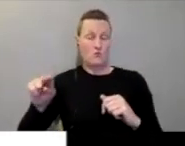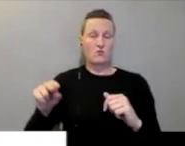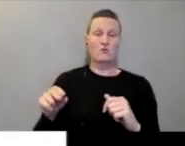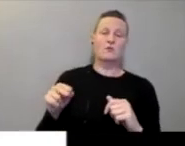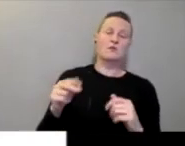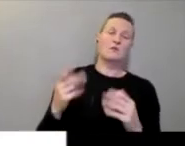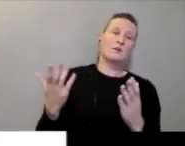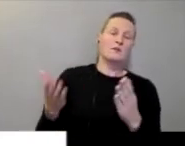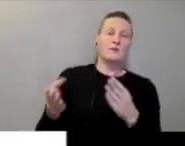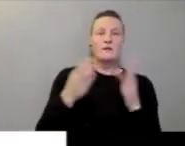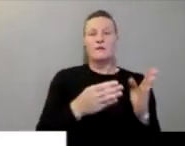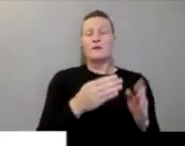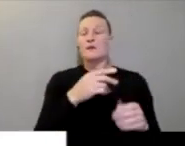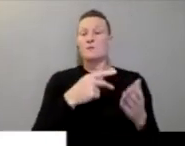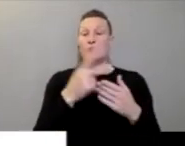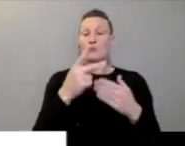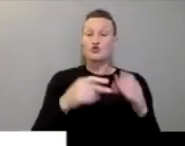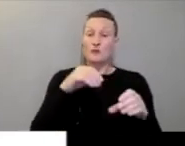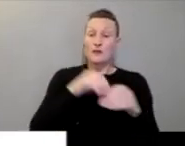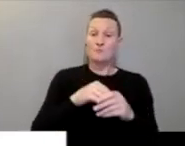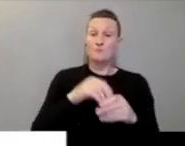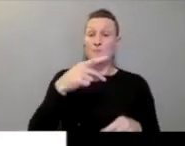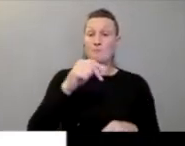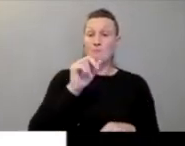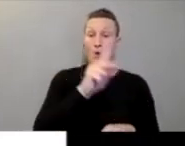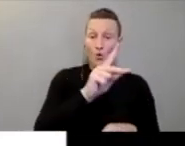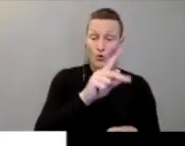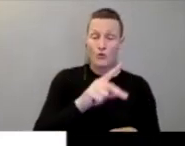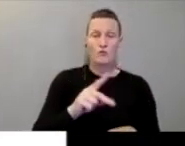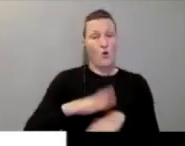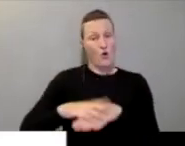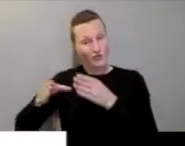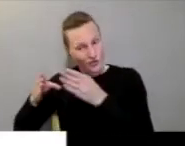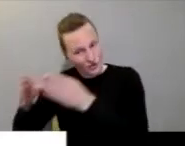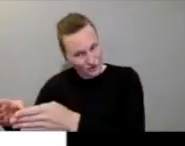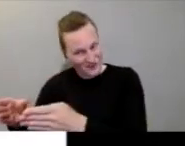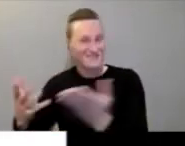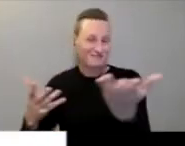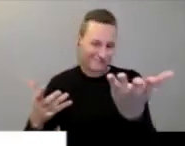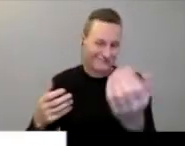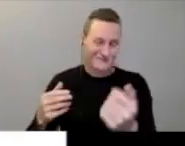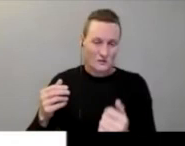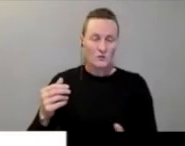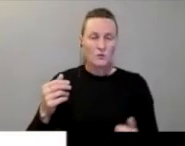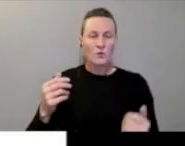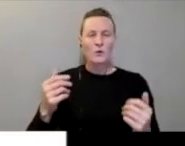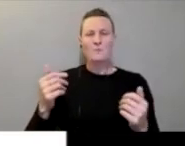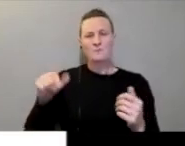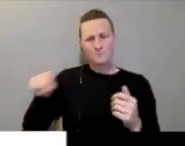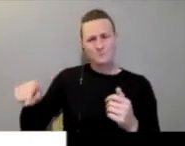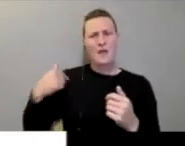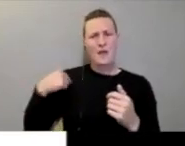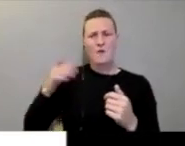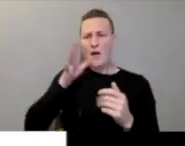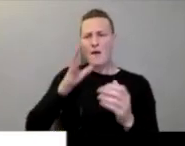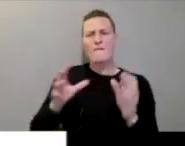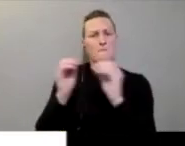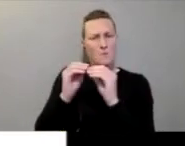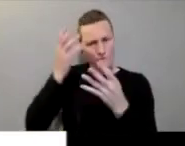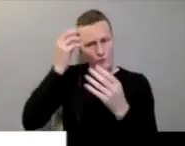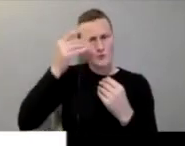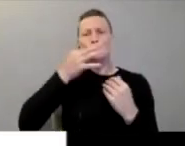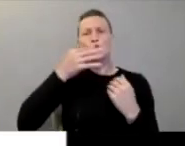in parks or projects in streets. So I believe that there will be sort of more information tools. I think our hope is